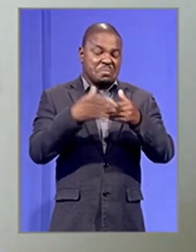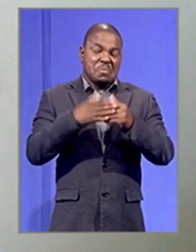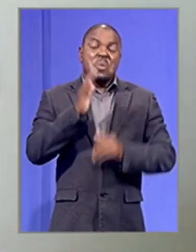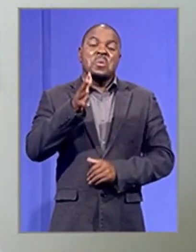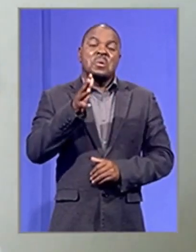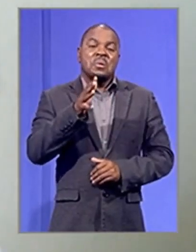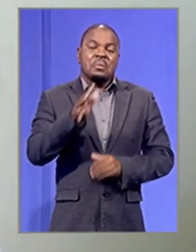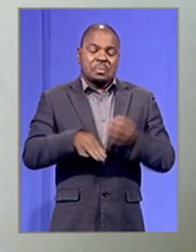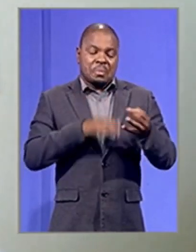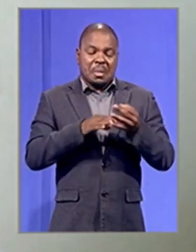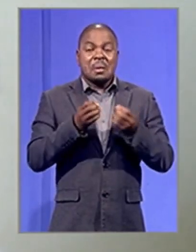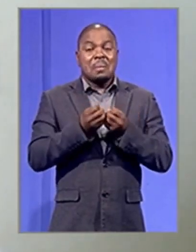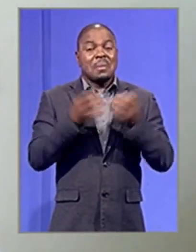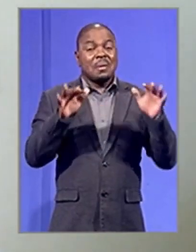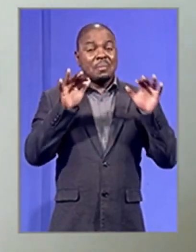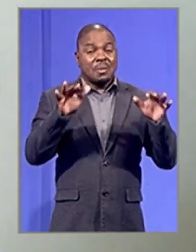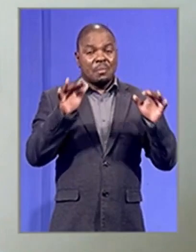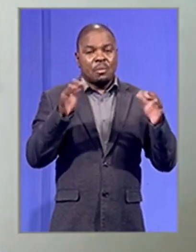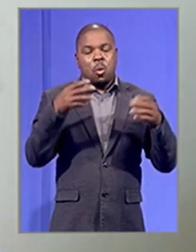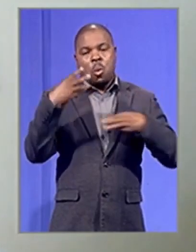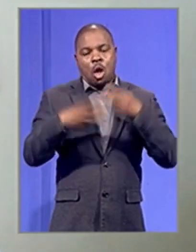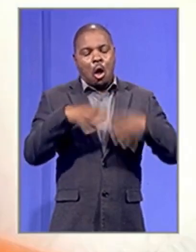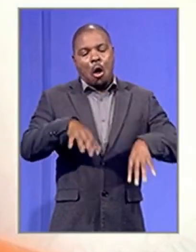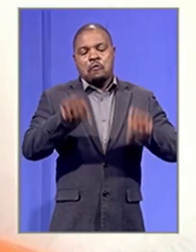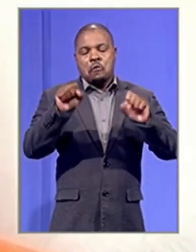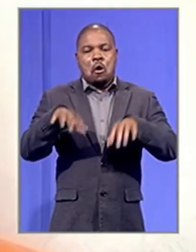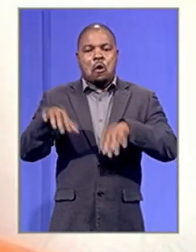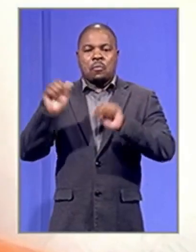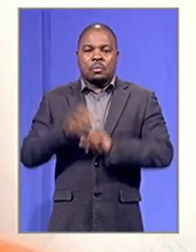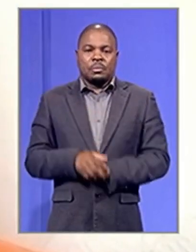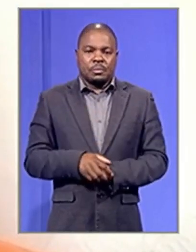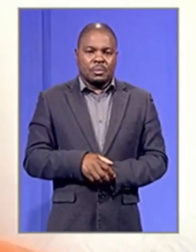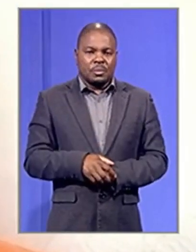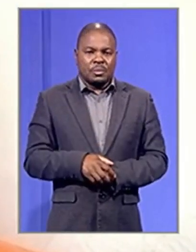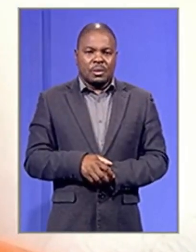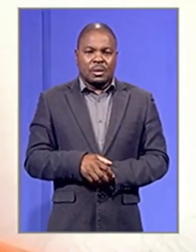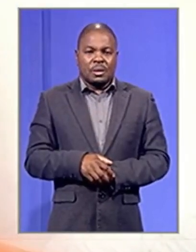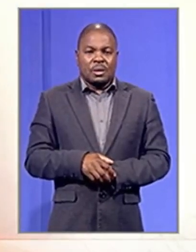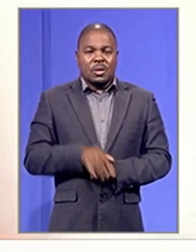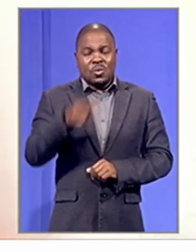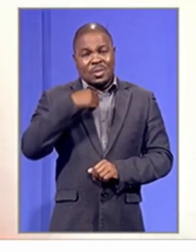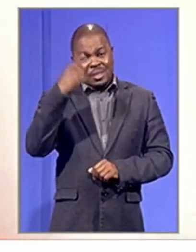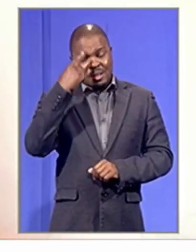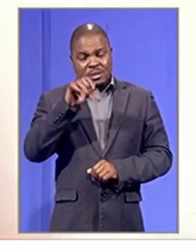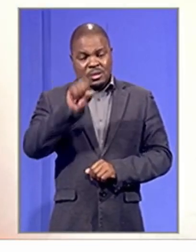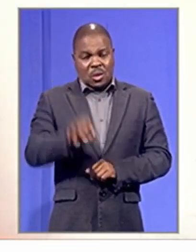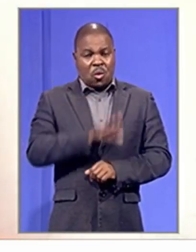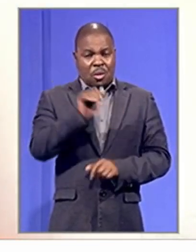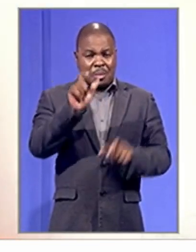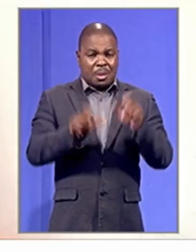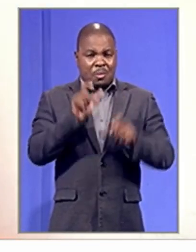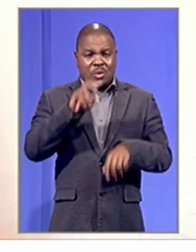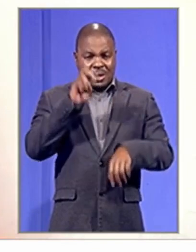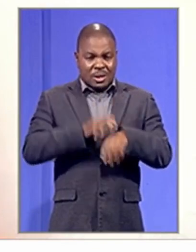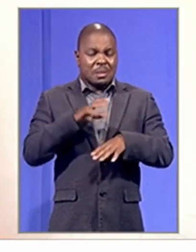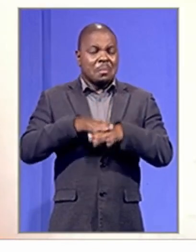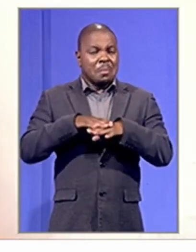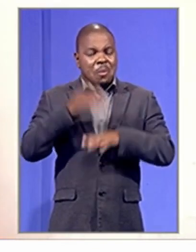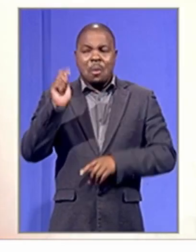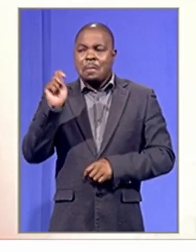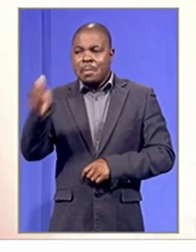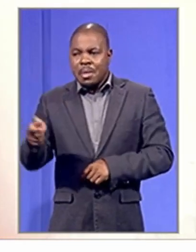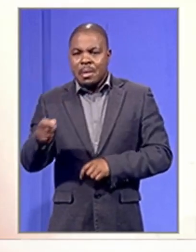Many people are going to lose their jobs. To think that South Africans will now have to pay more for the electricity they are not even using